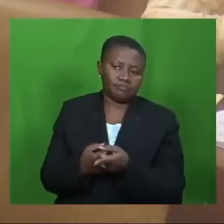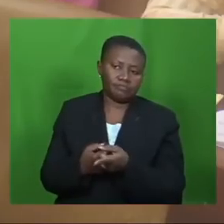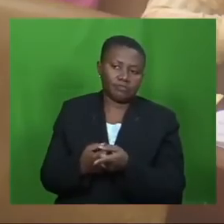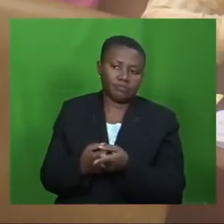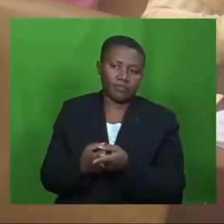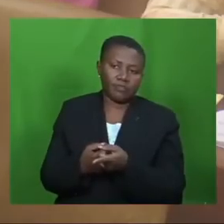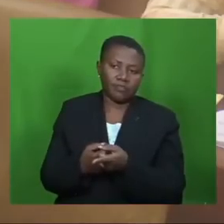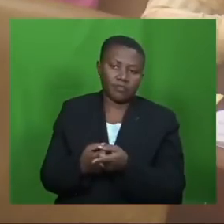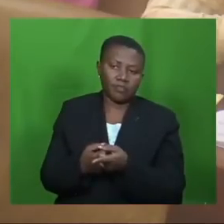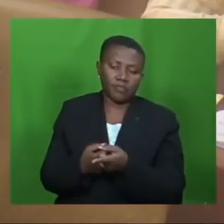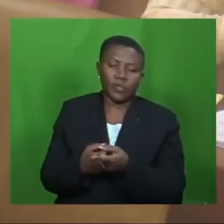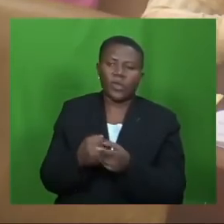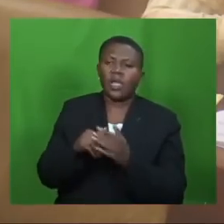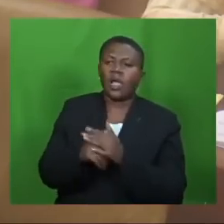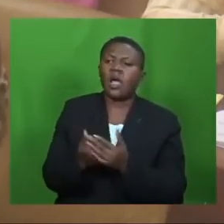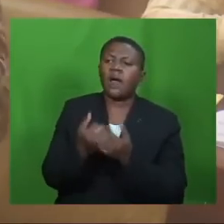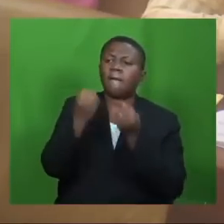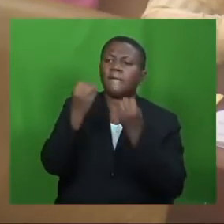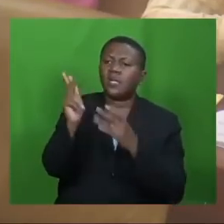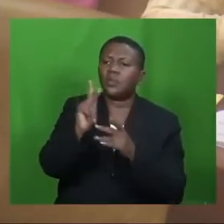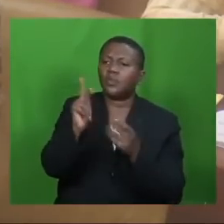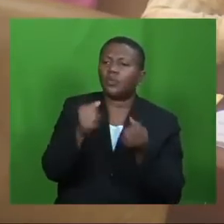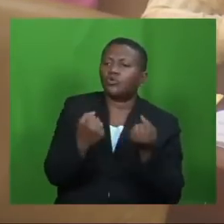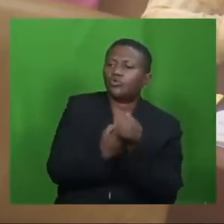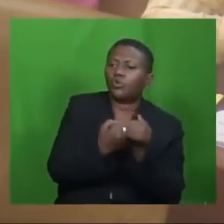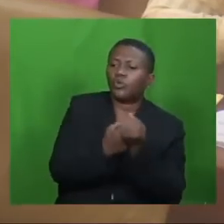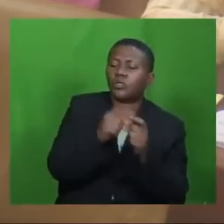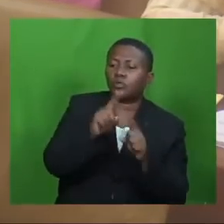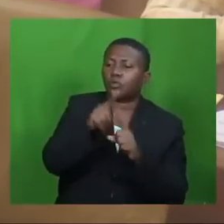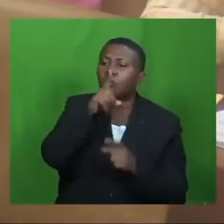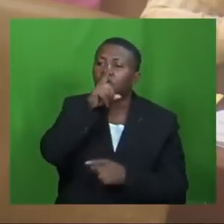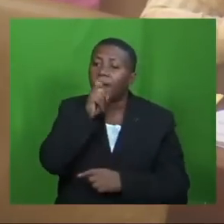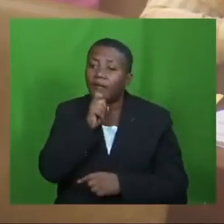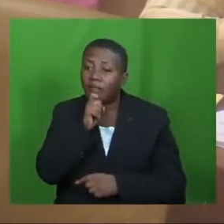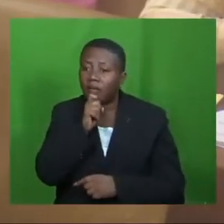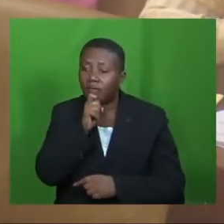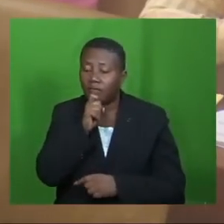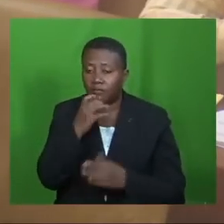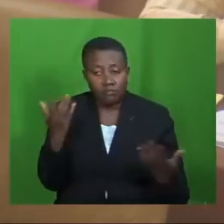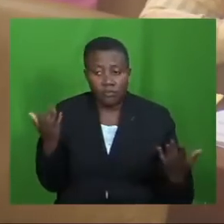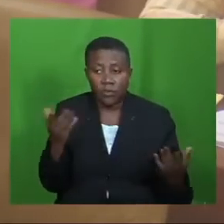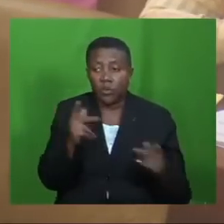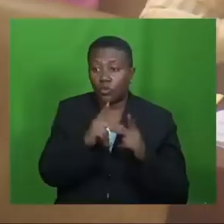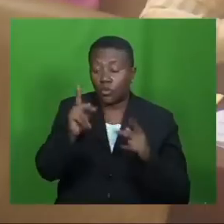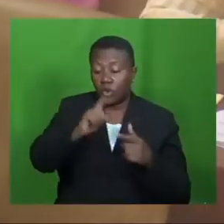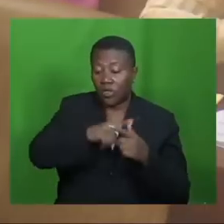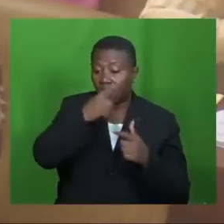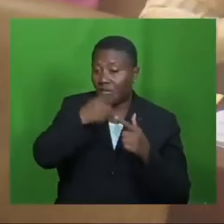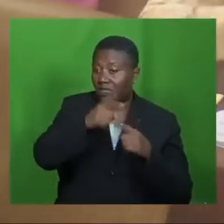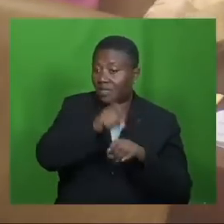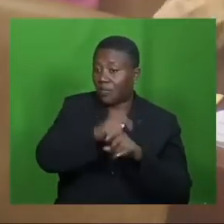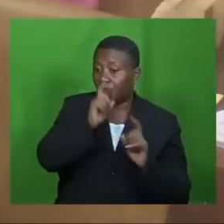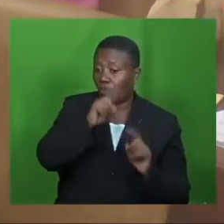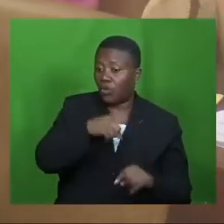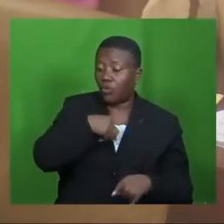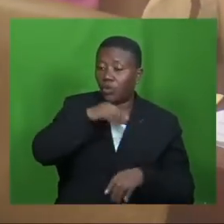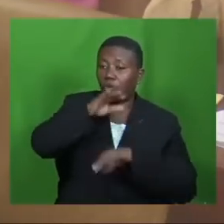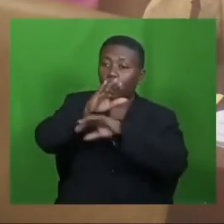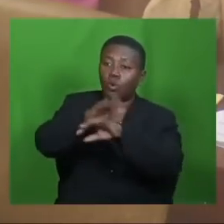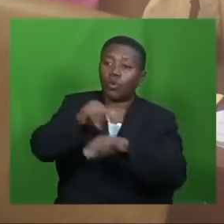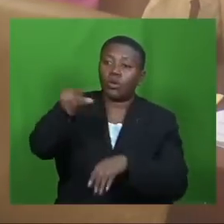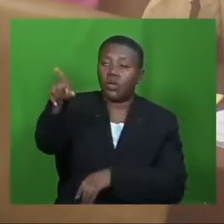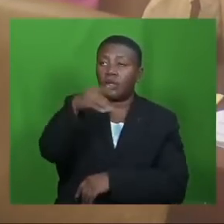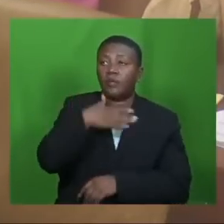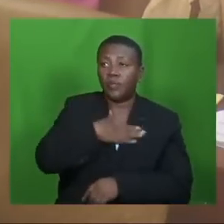the numbers and how it all went is also critical and important, so that next time when we go to them, they will be ready to support